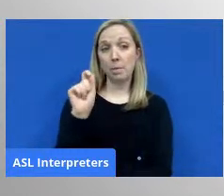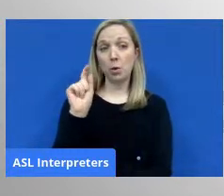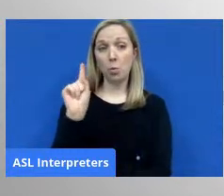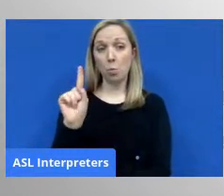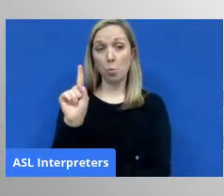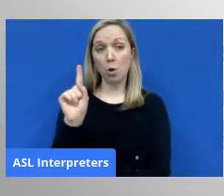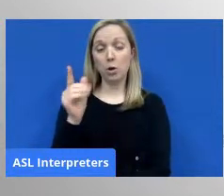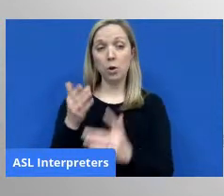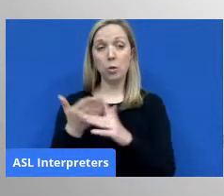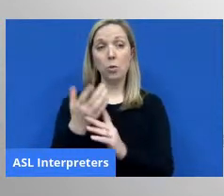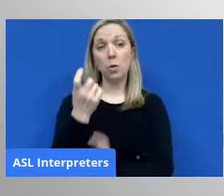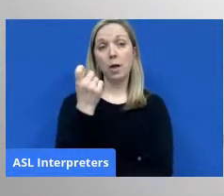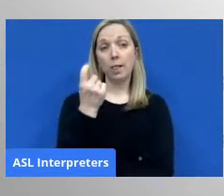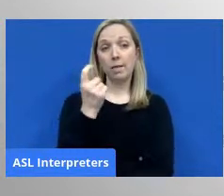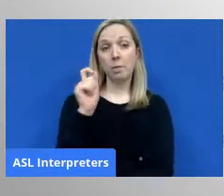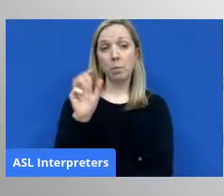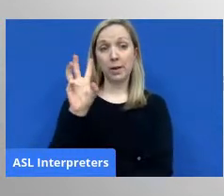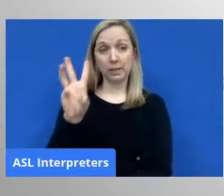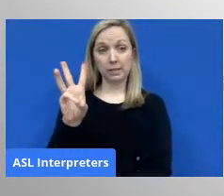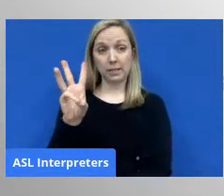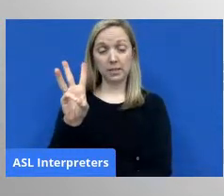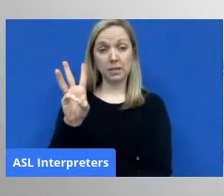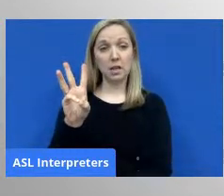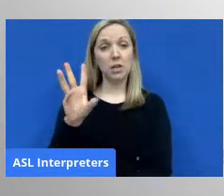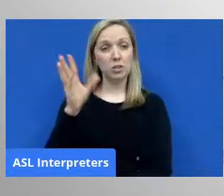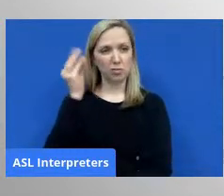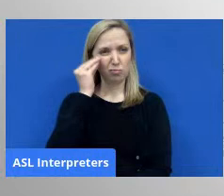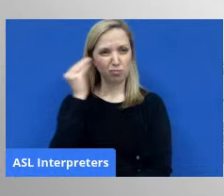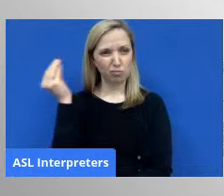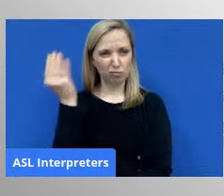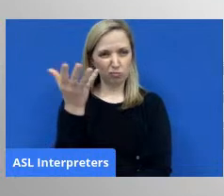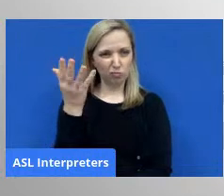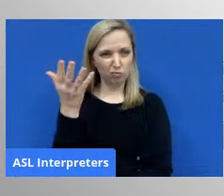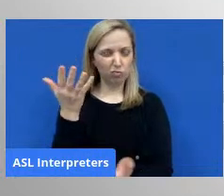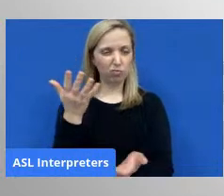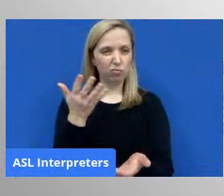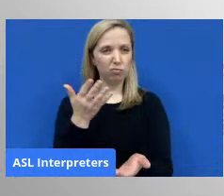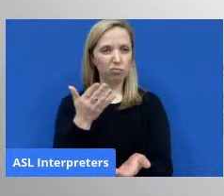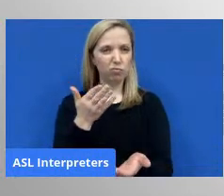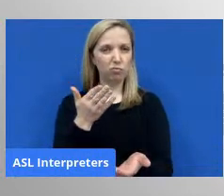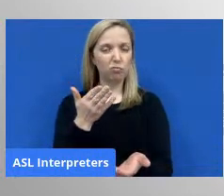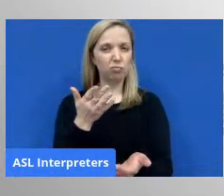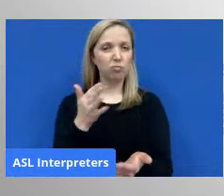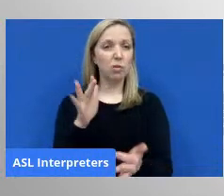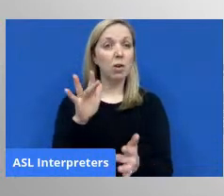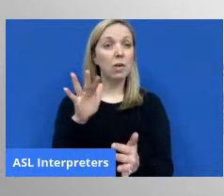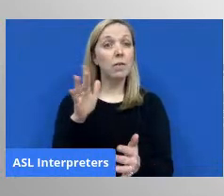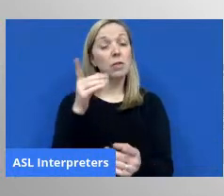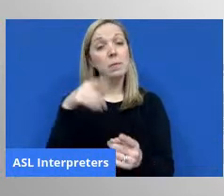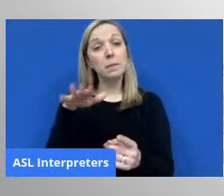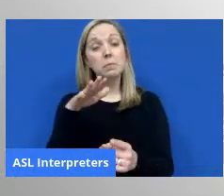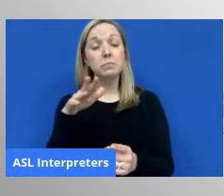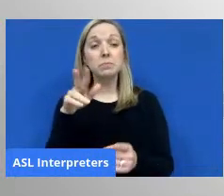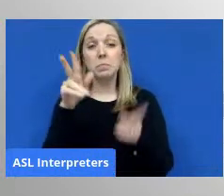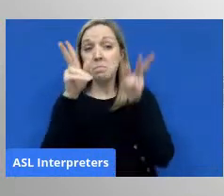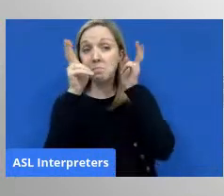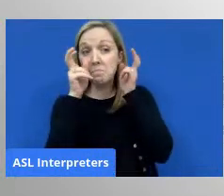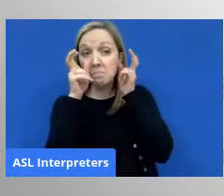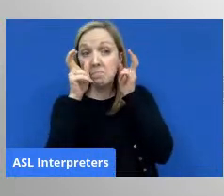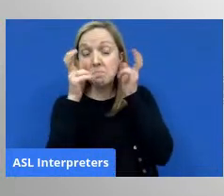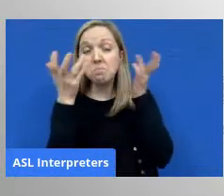through 11.6. And just for the record, and for those who might be either listening or